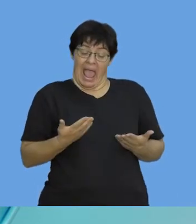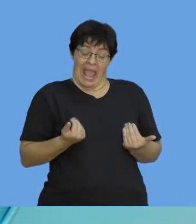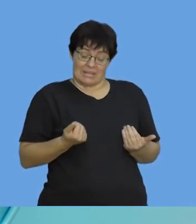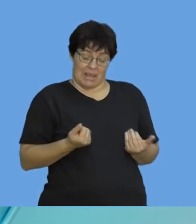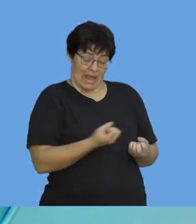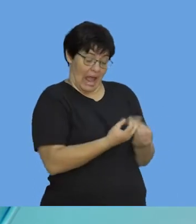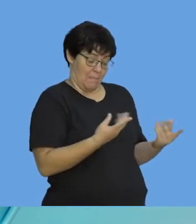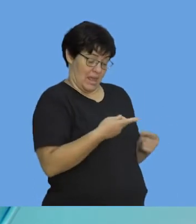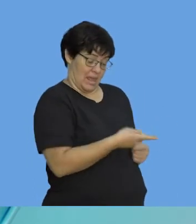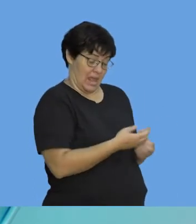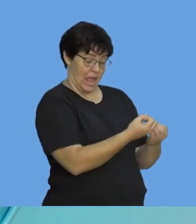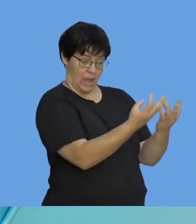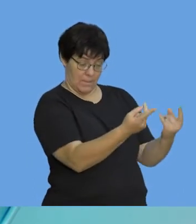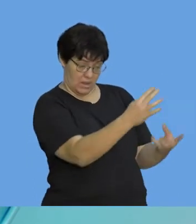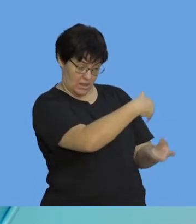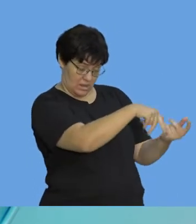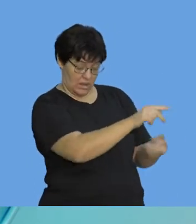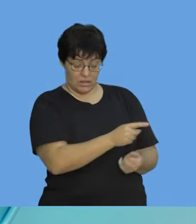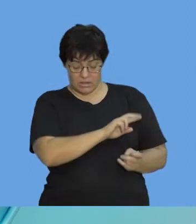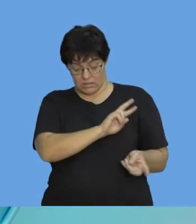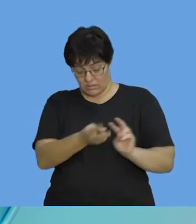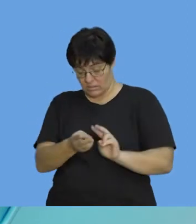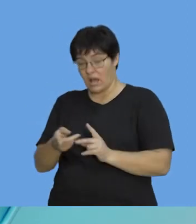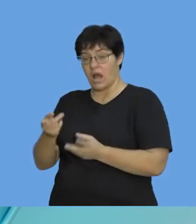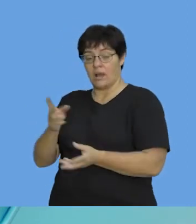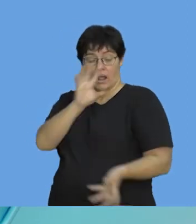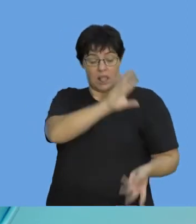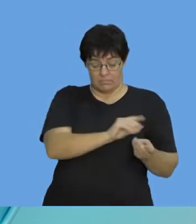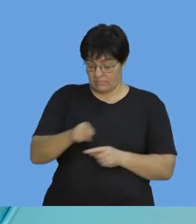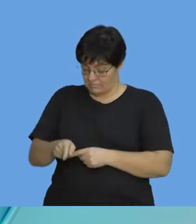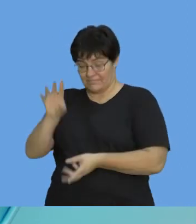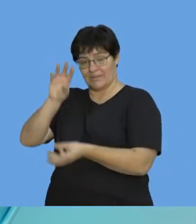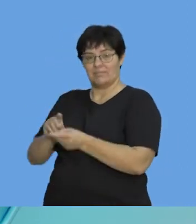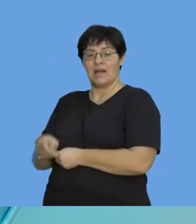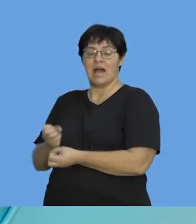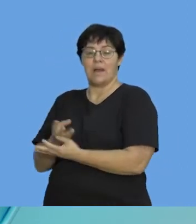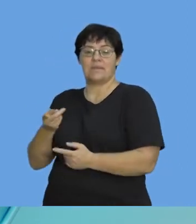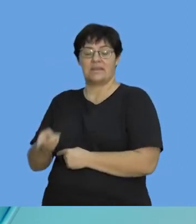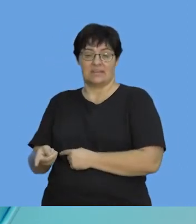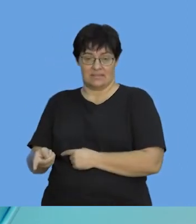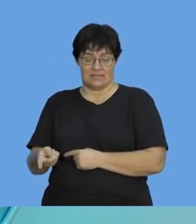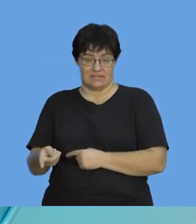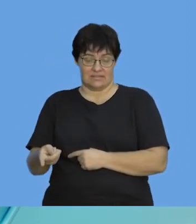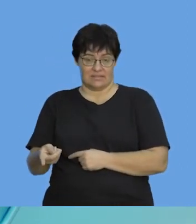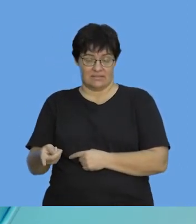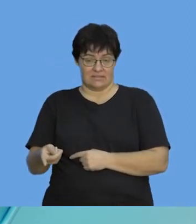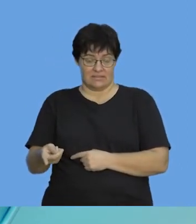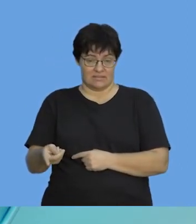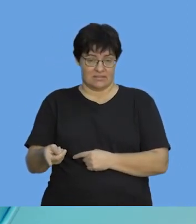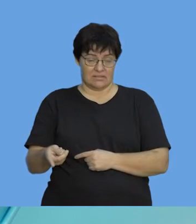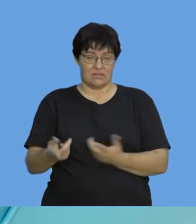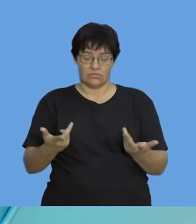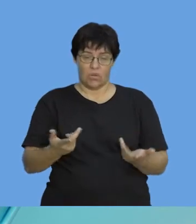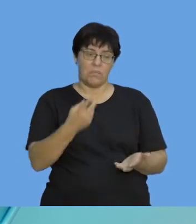That's the maximum in terms of theory, should the reaction reach the end when one of the two reactants has been used up